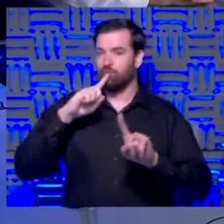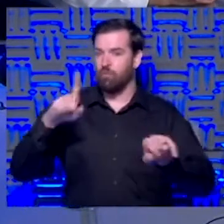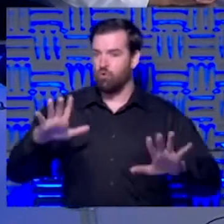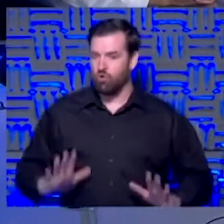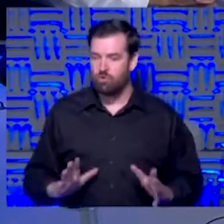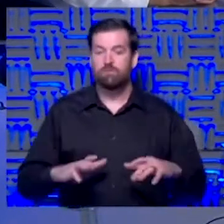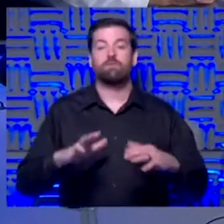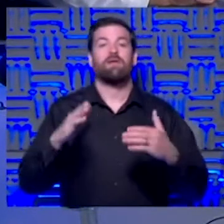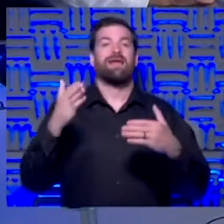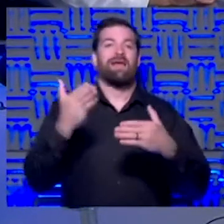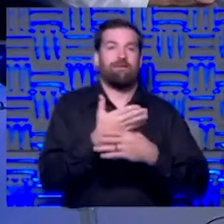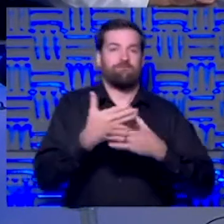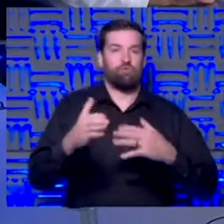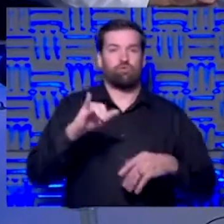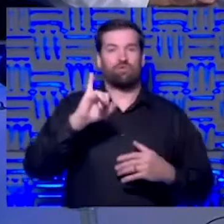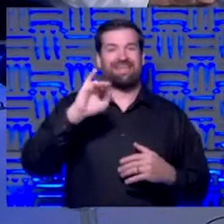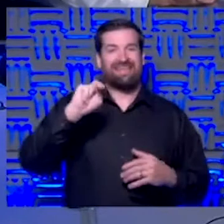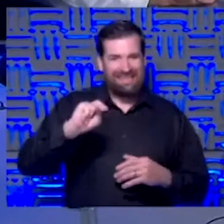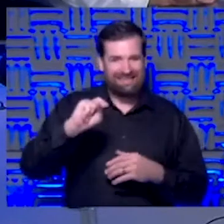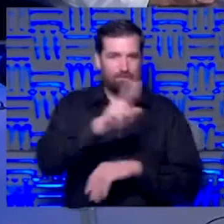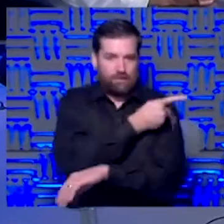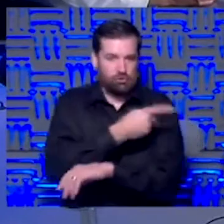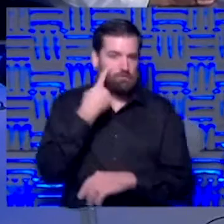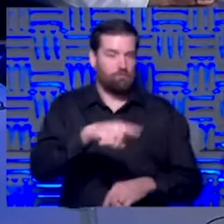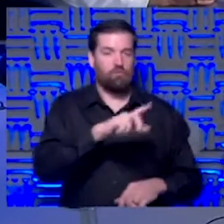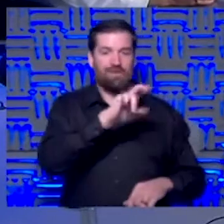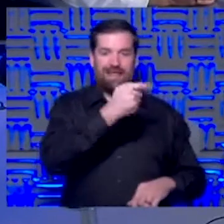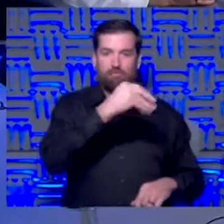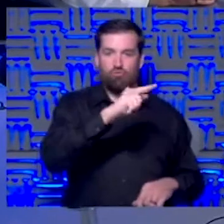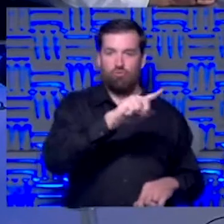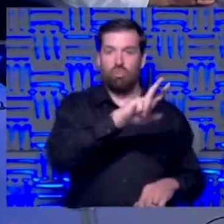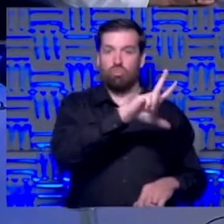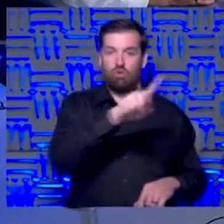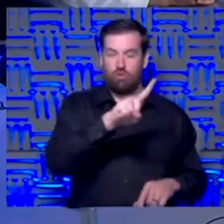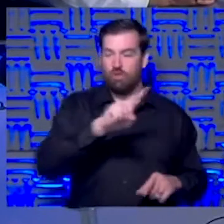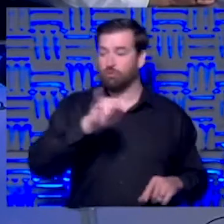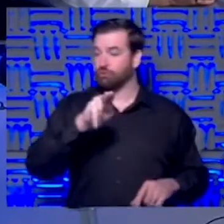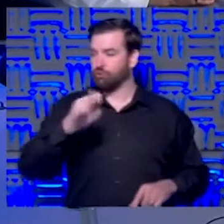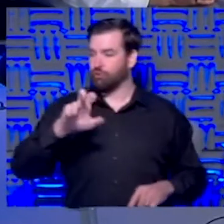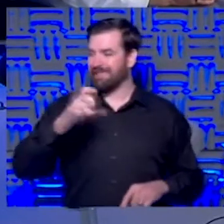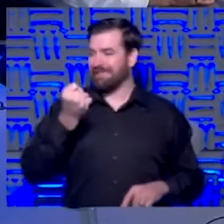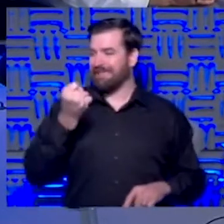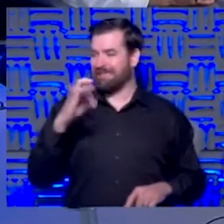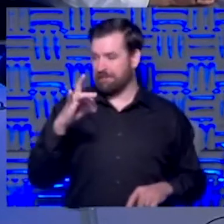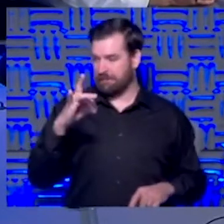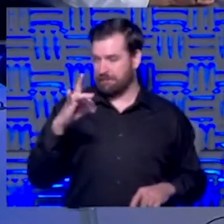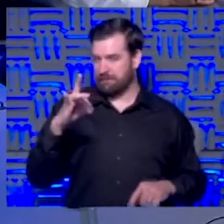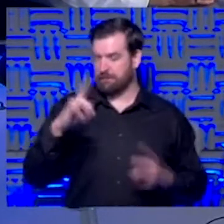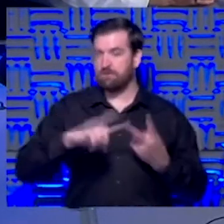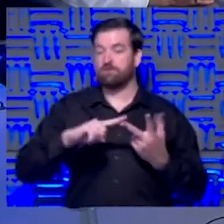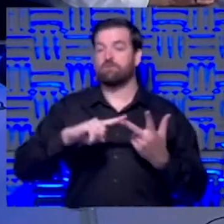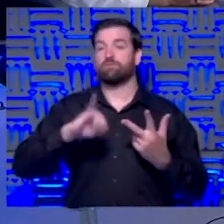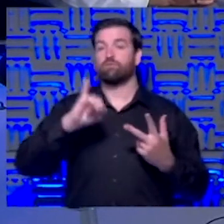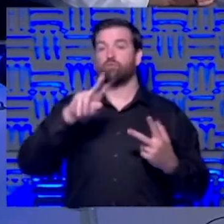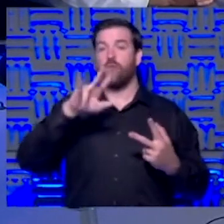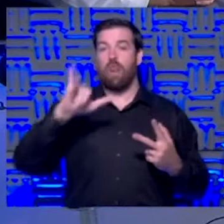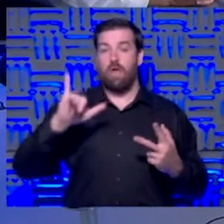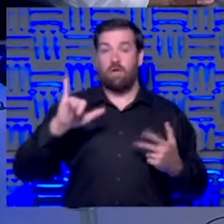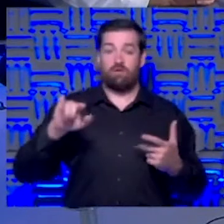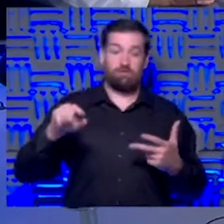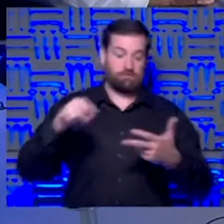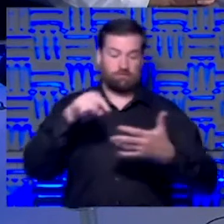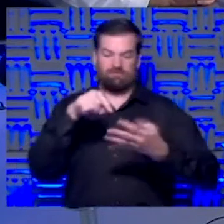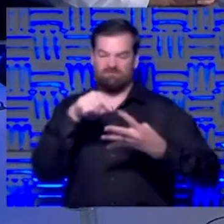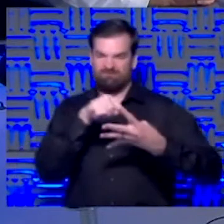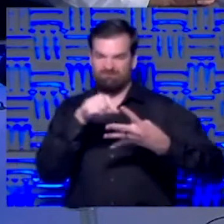average inpatient for April was 31. June, it was 18. In July, the first 2